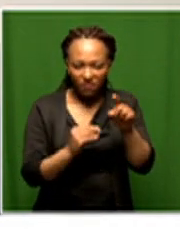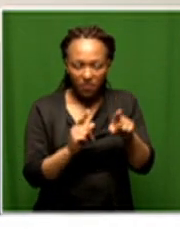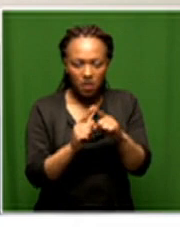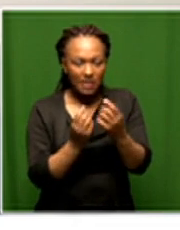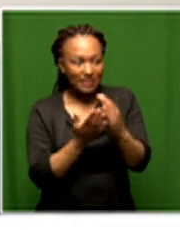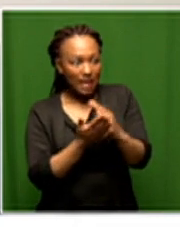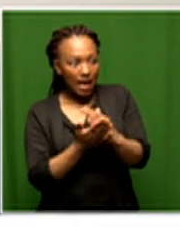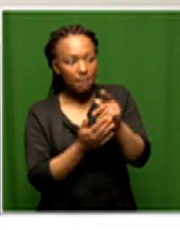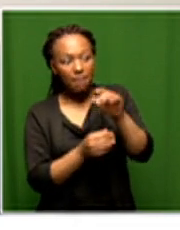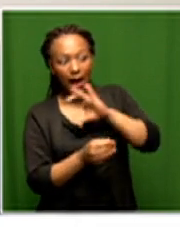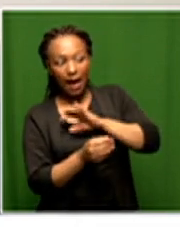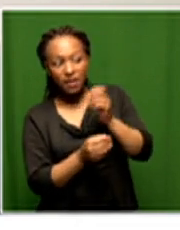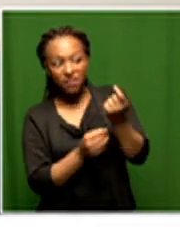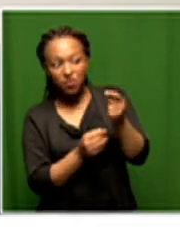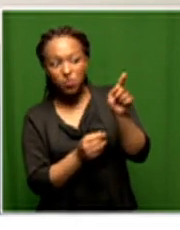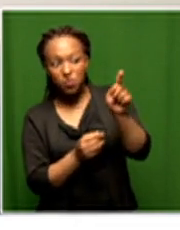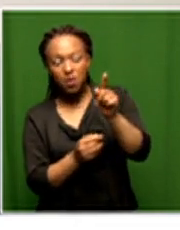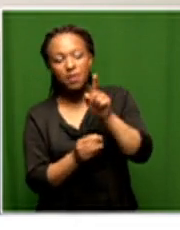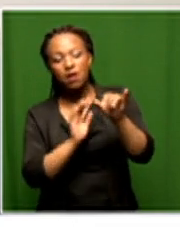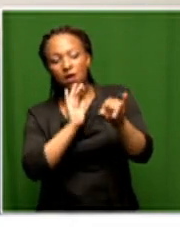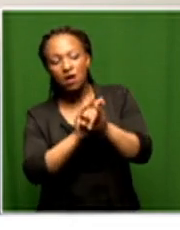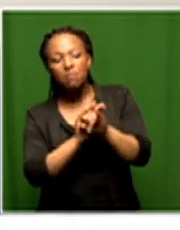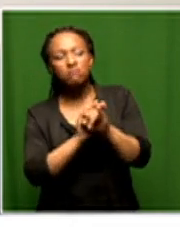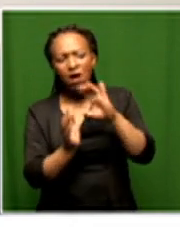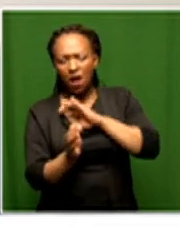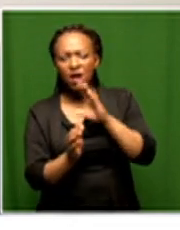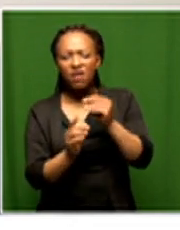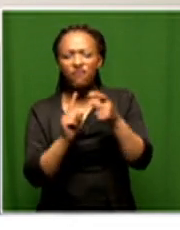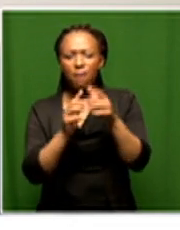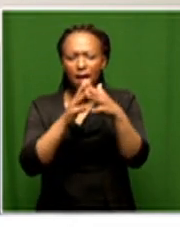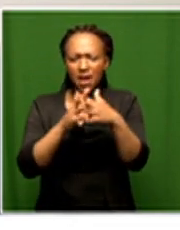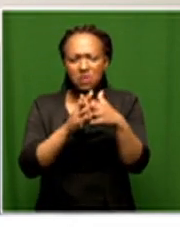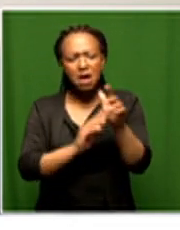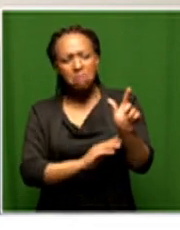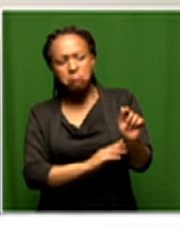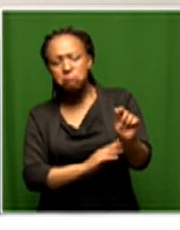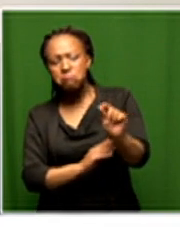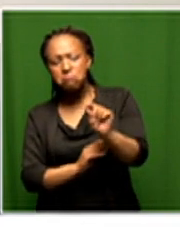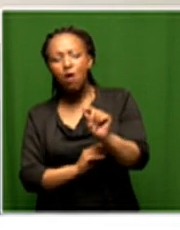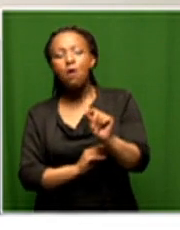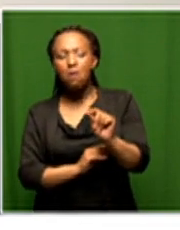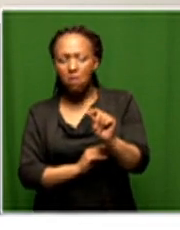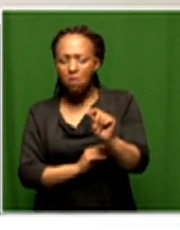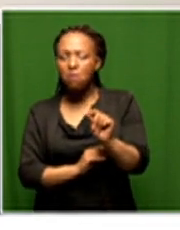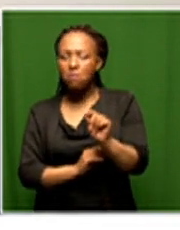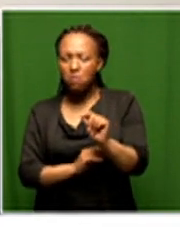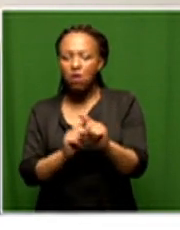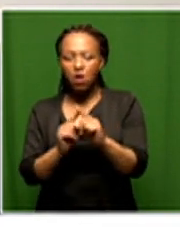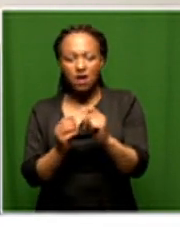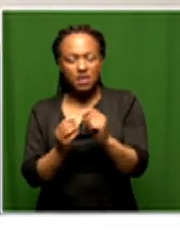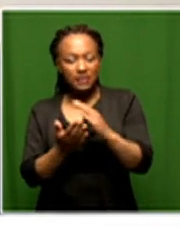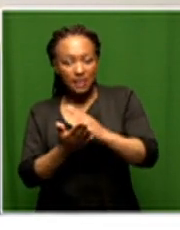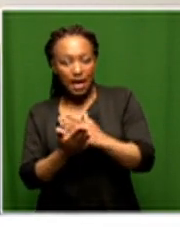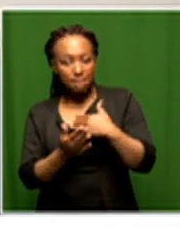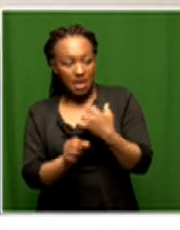had clients from like the United States. So, just a couple of guys that